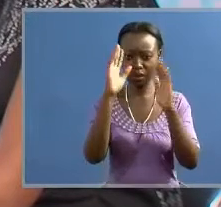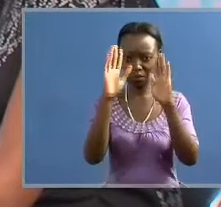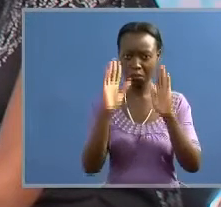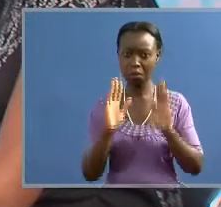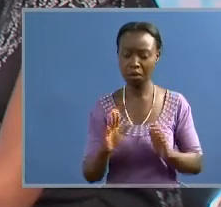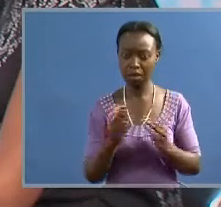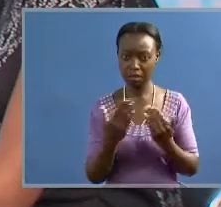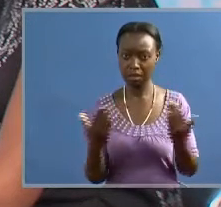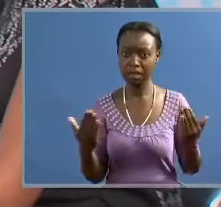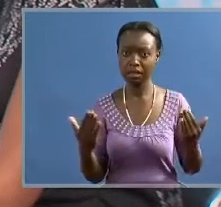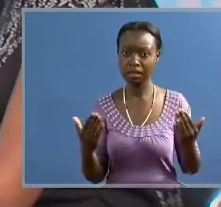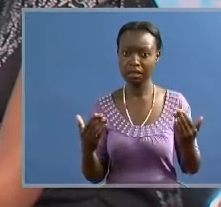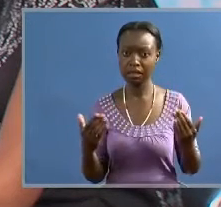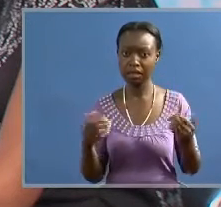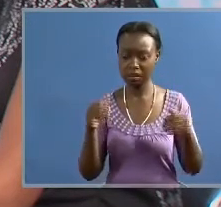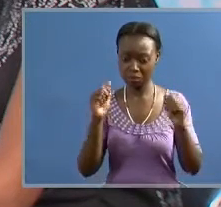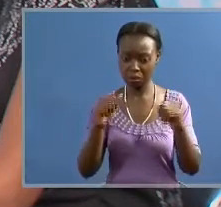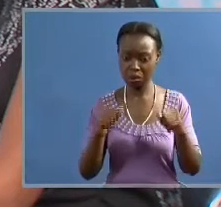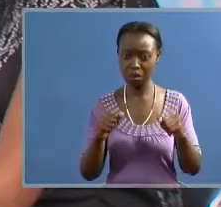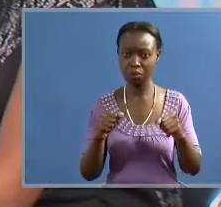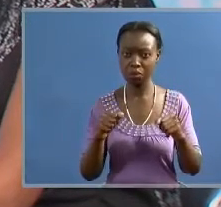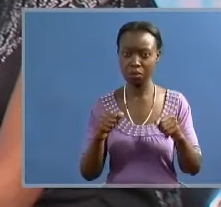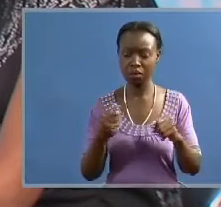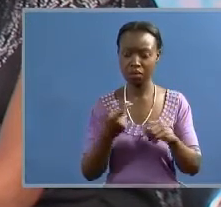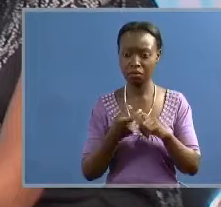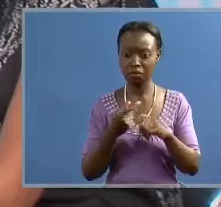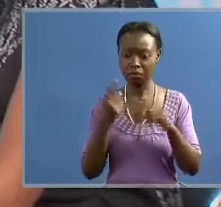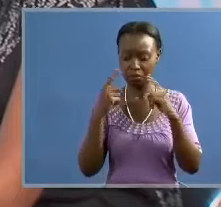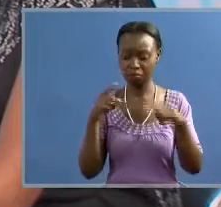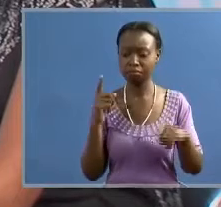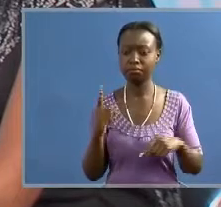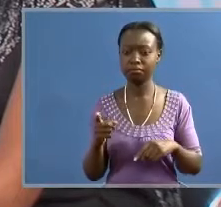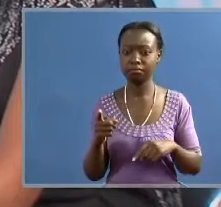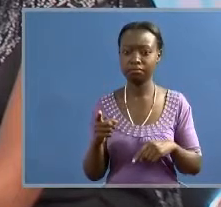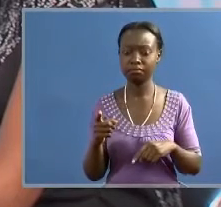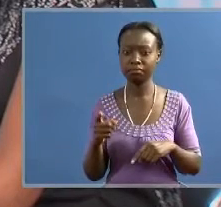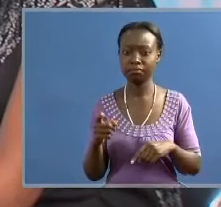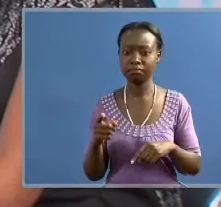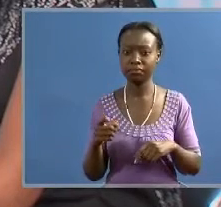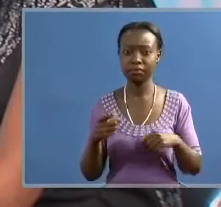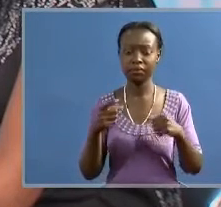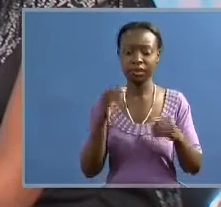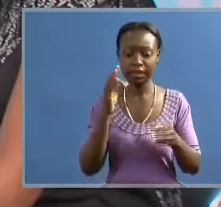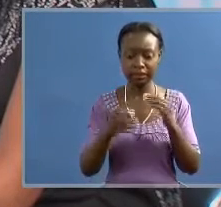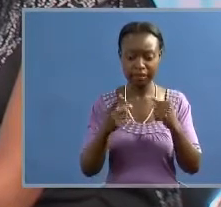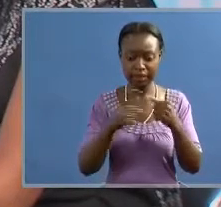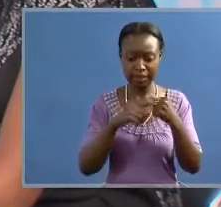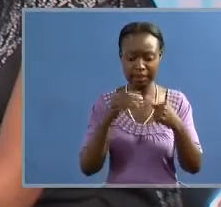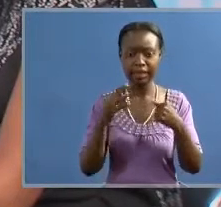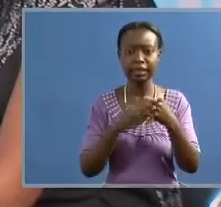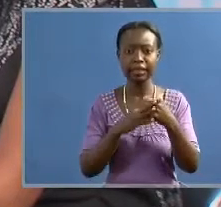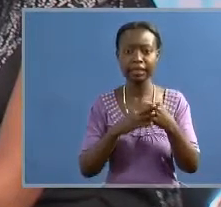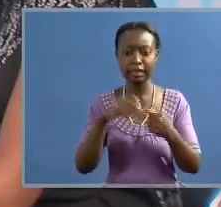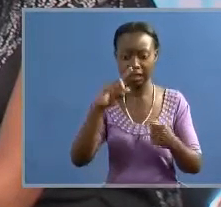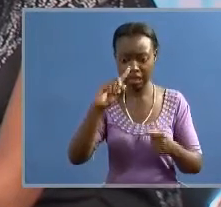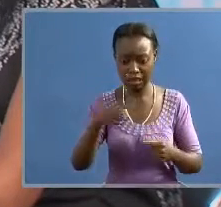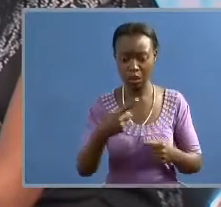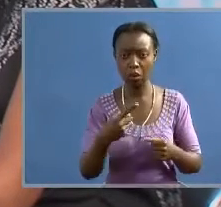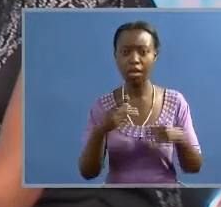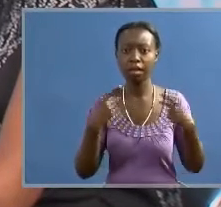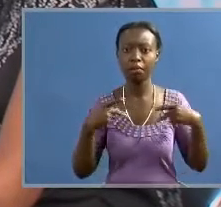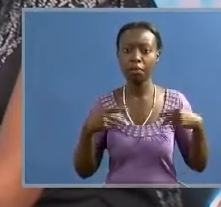that you can collect from that information. Help me out. If 68,000 people have had the